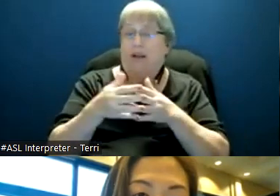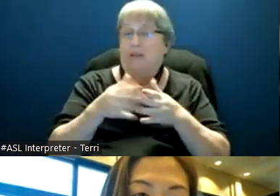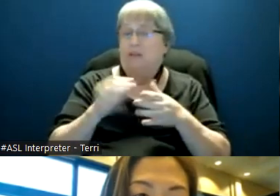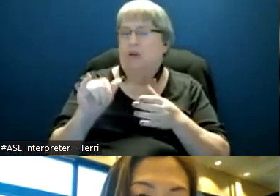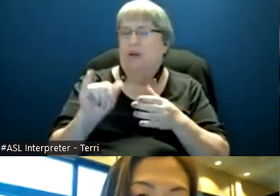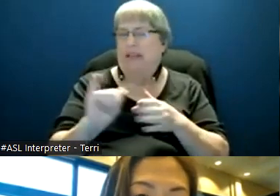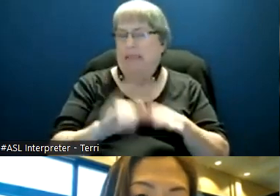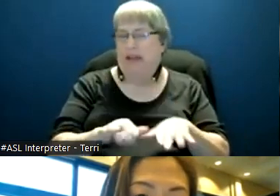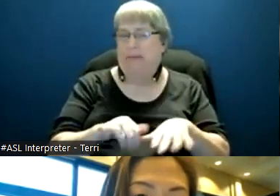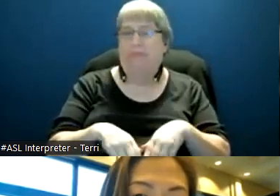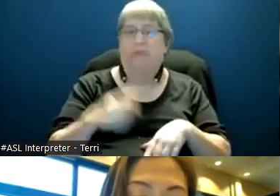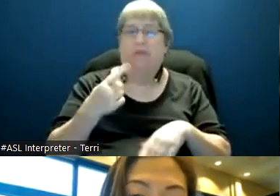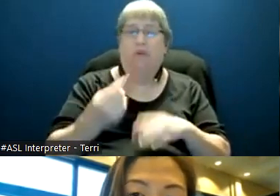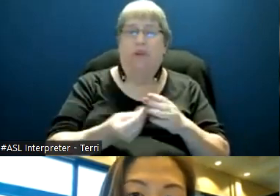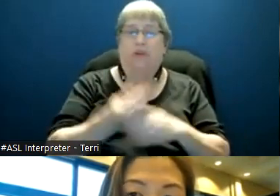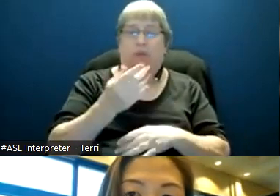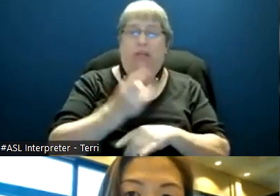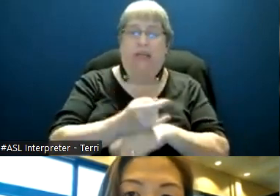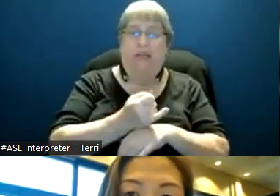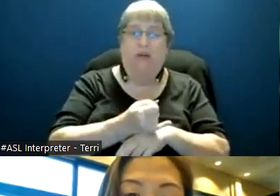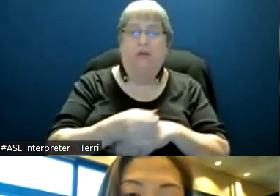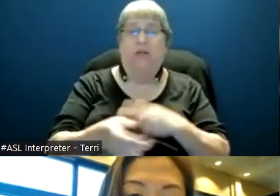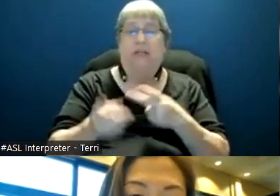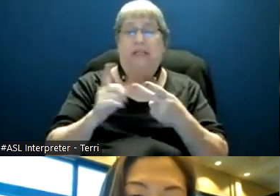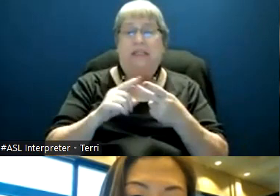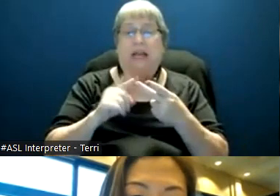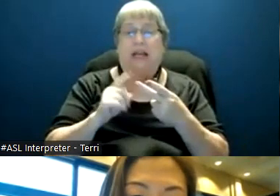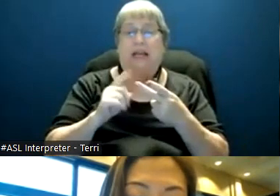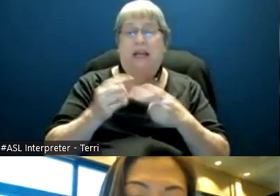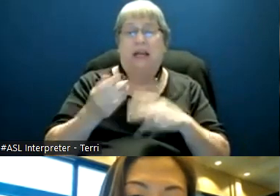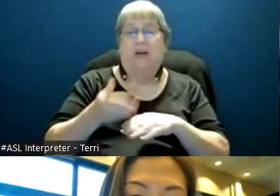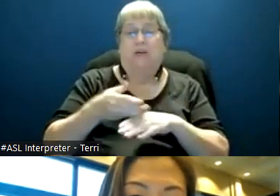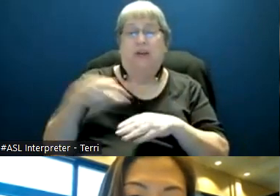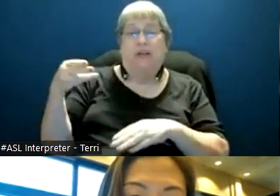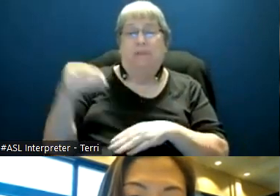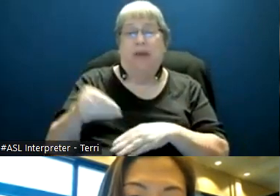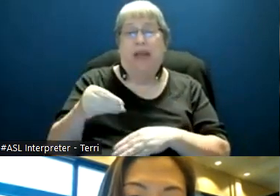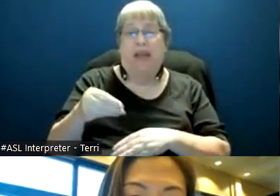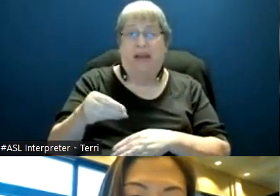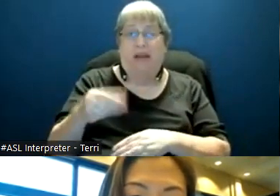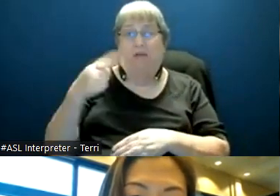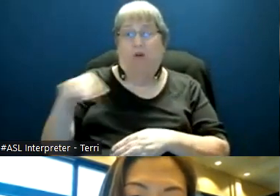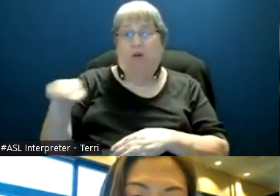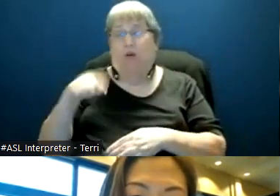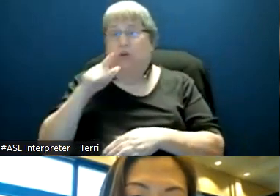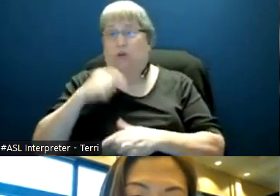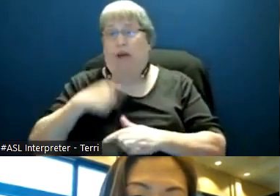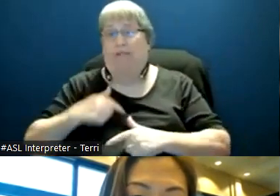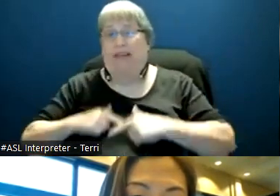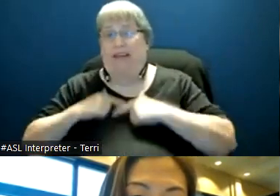increase compensation for those people with lived experience and or language abilities that recognizes the expertise they